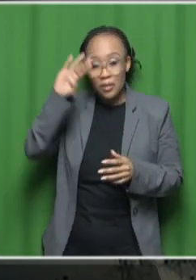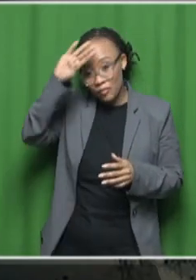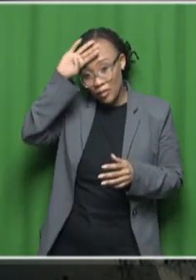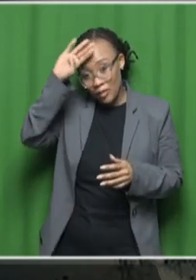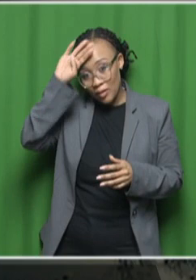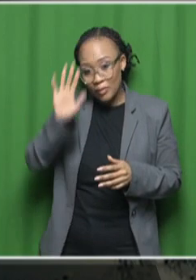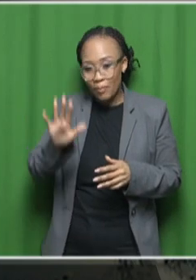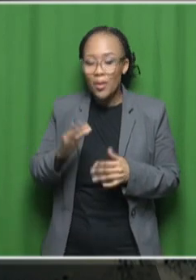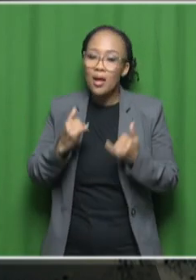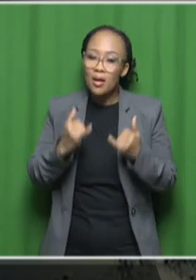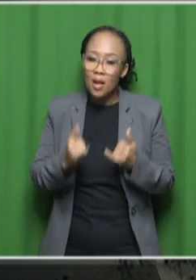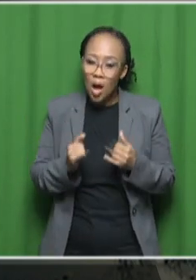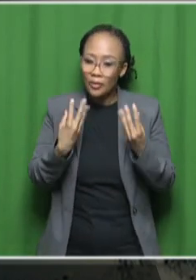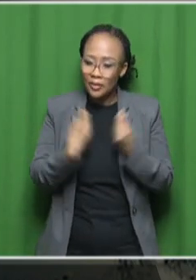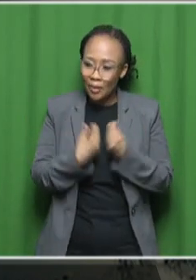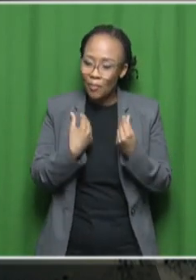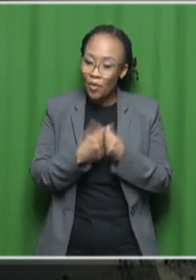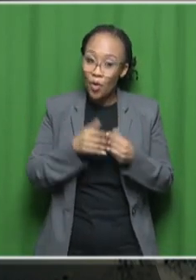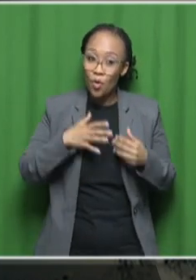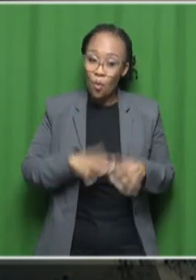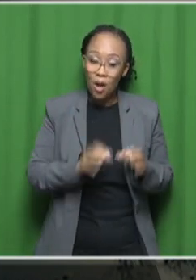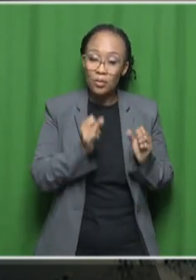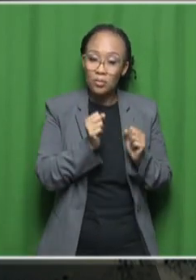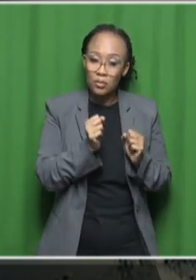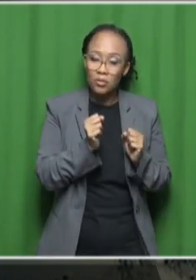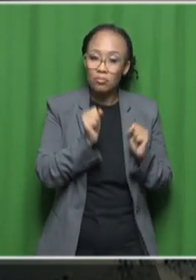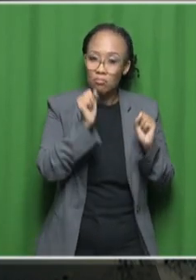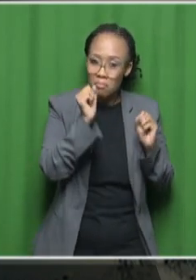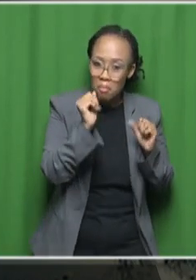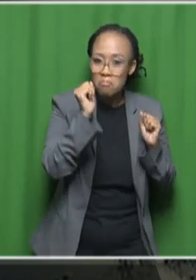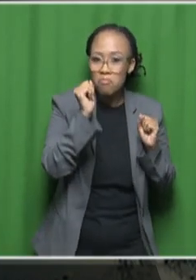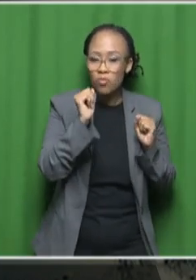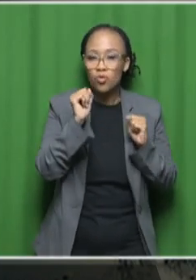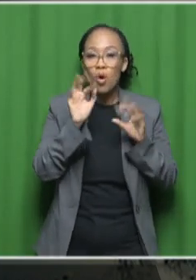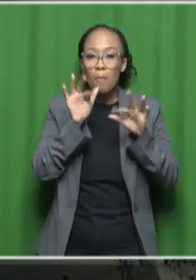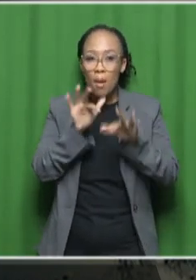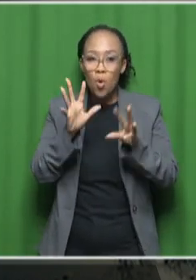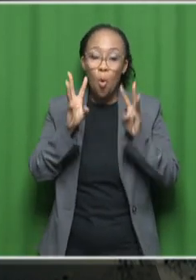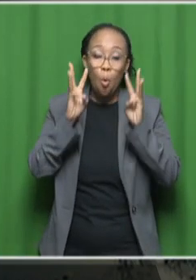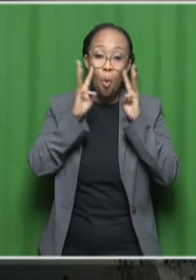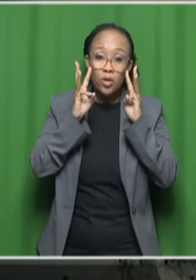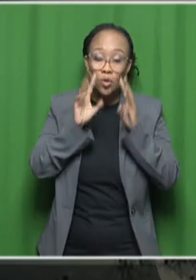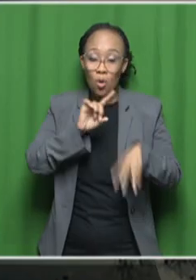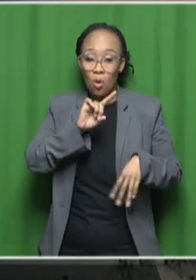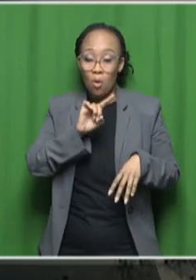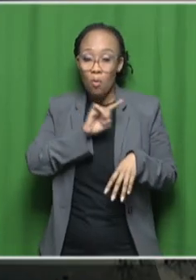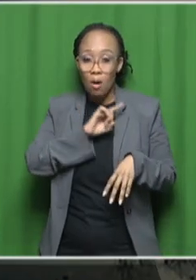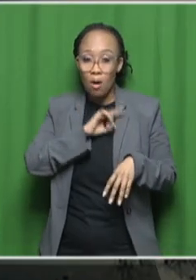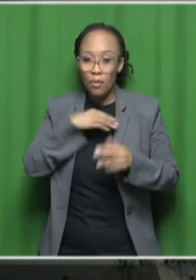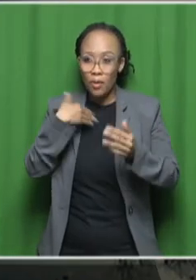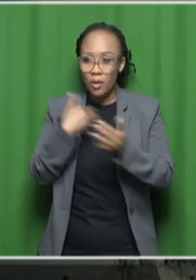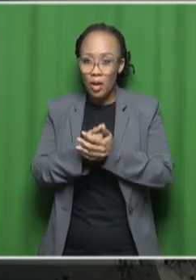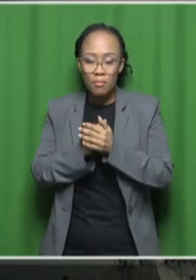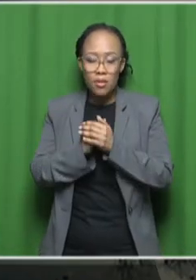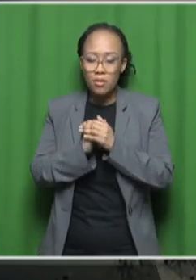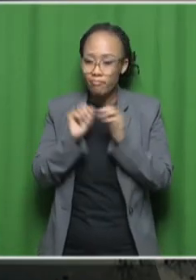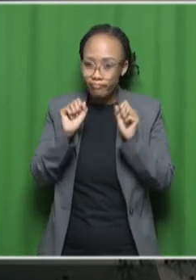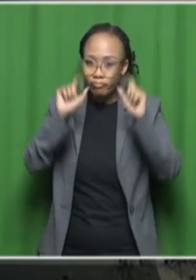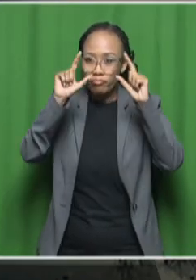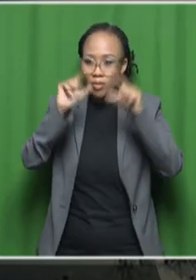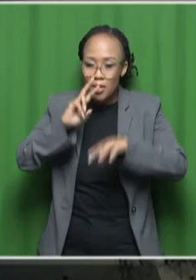our viewers with in terms of how they can take action, firstly, to protect themselves and their families